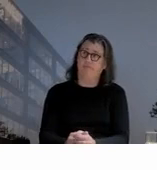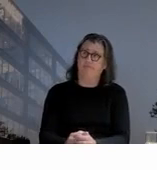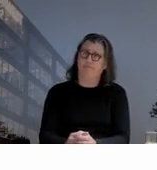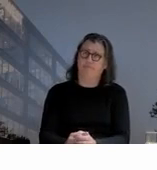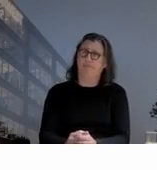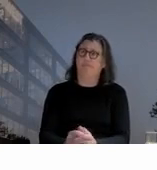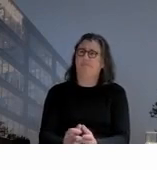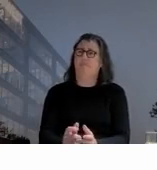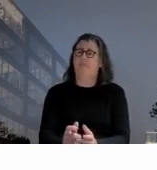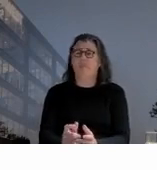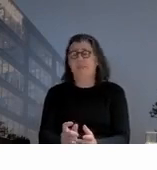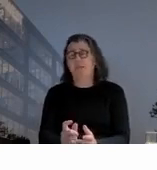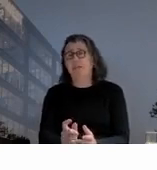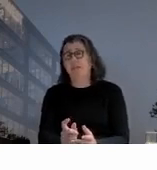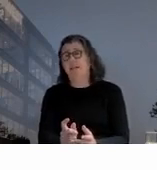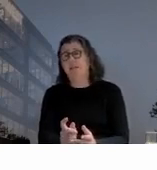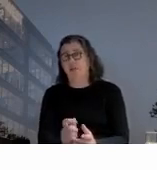terracotta.